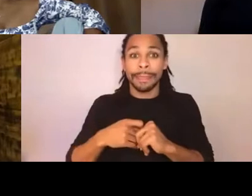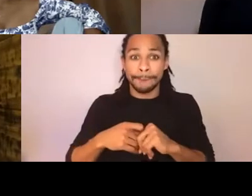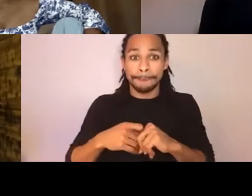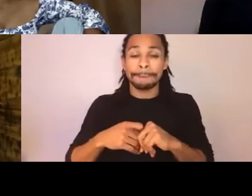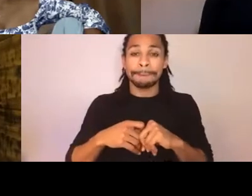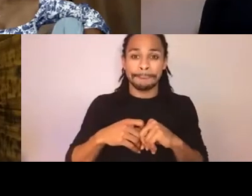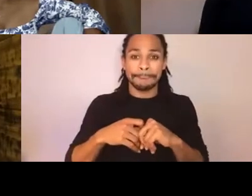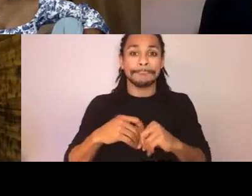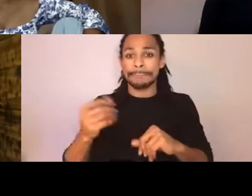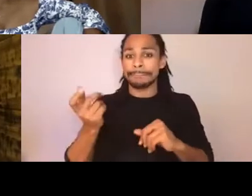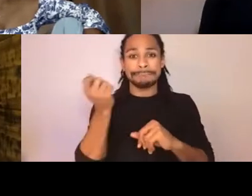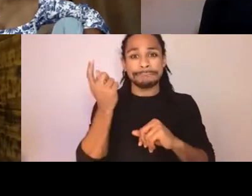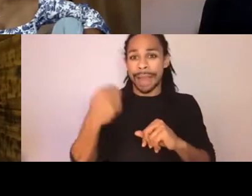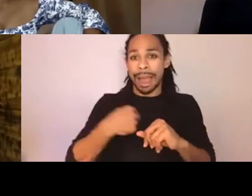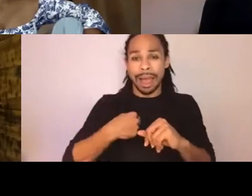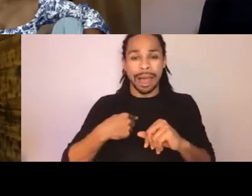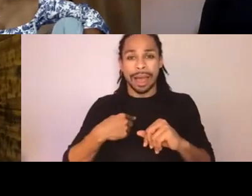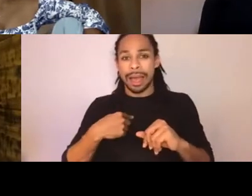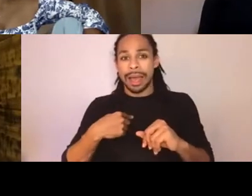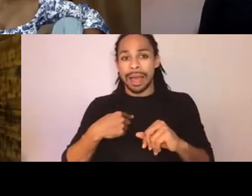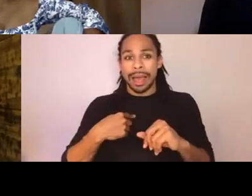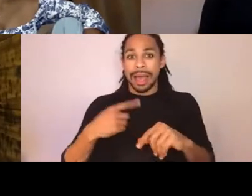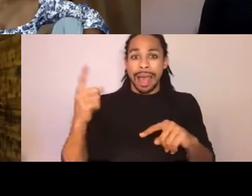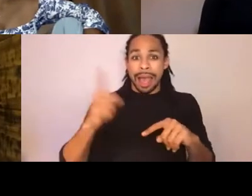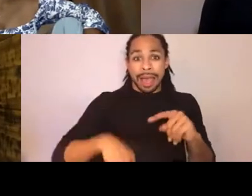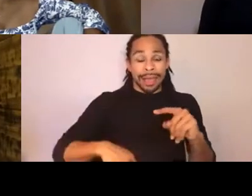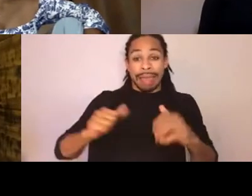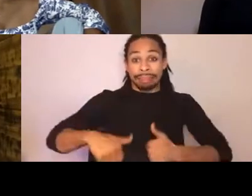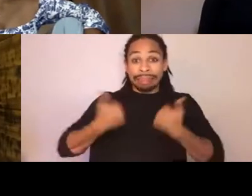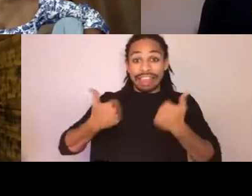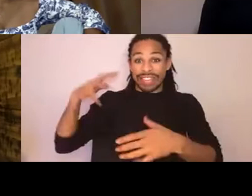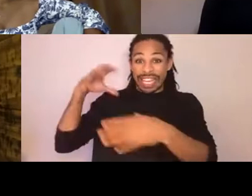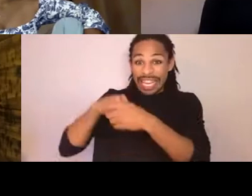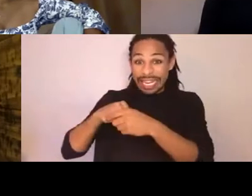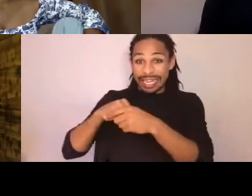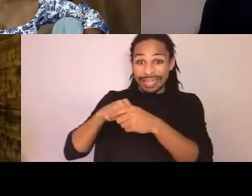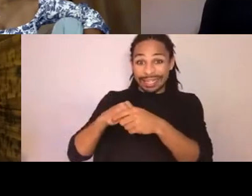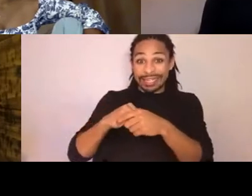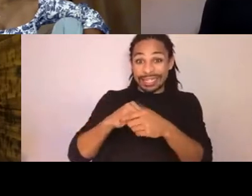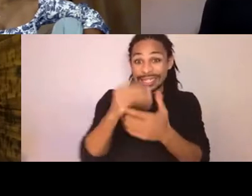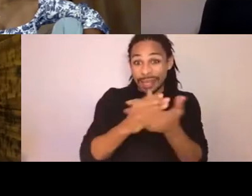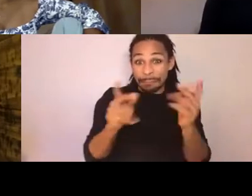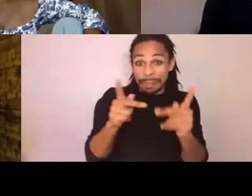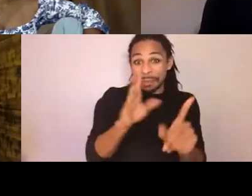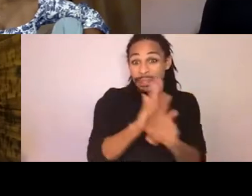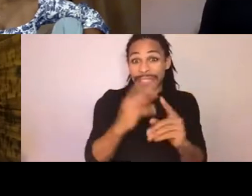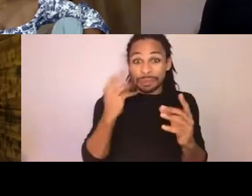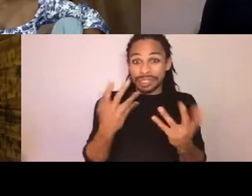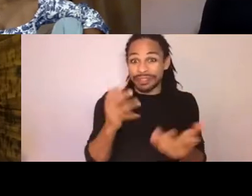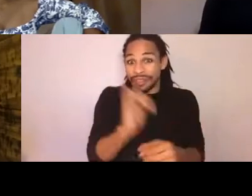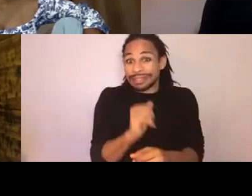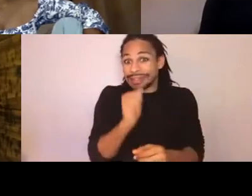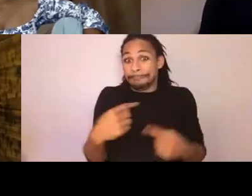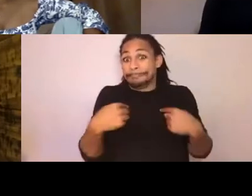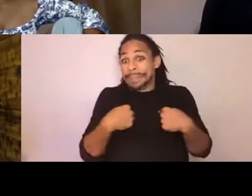I can't inhabit that, you know, experience, because it's just, it's not me. But how can I do